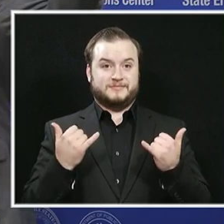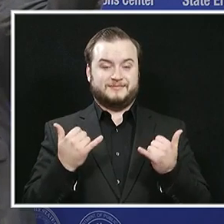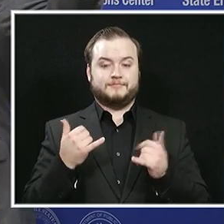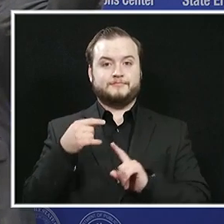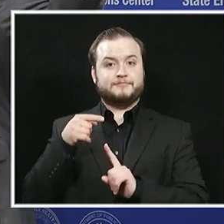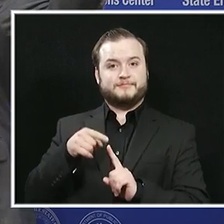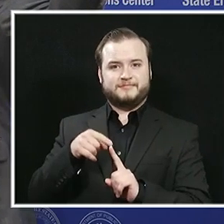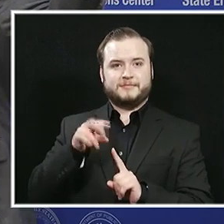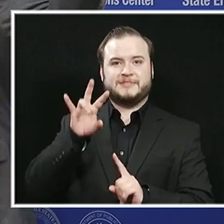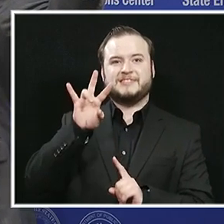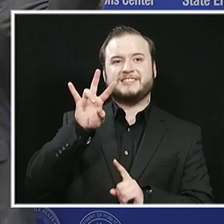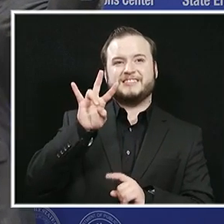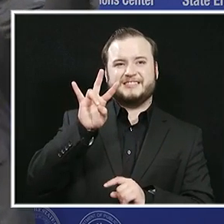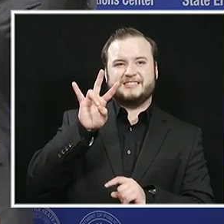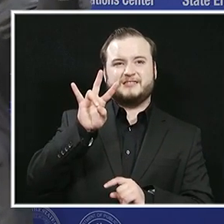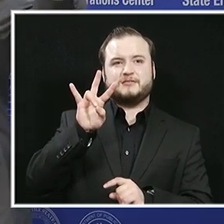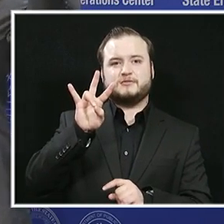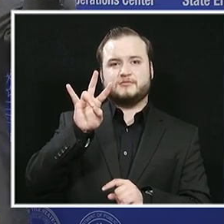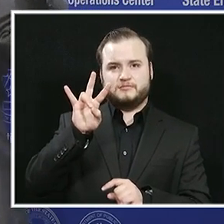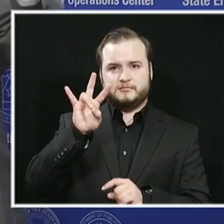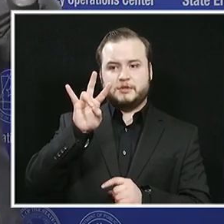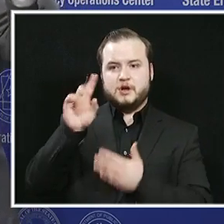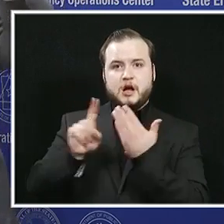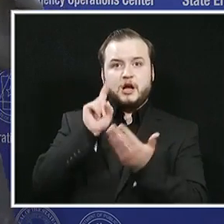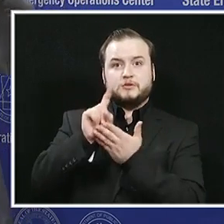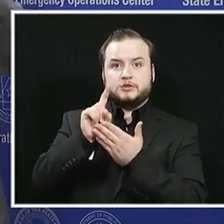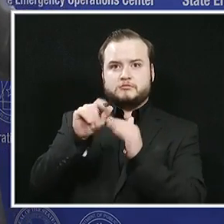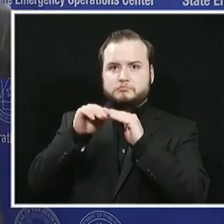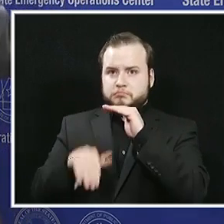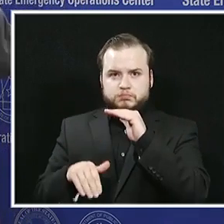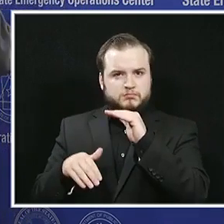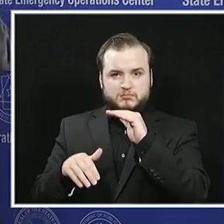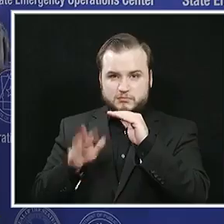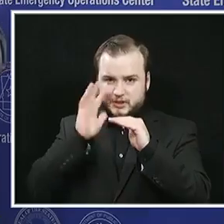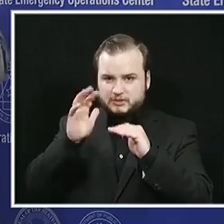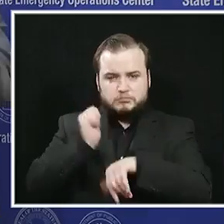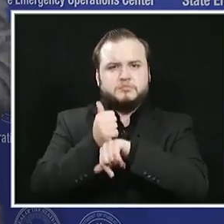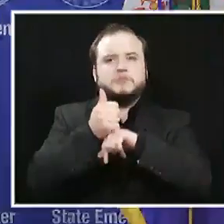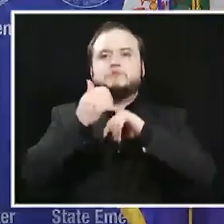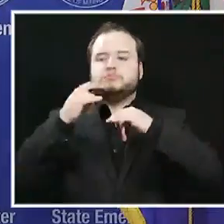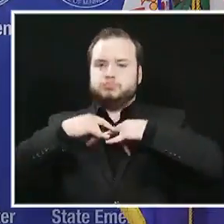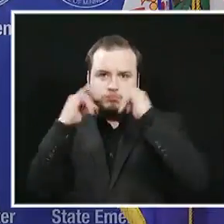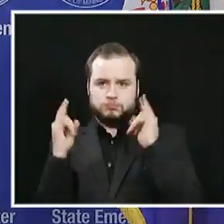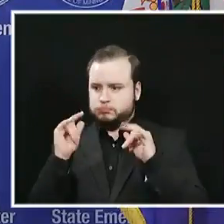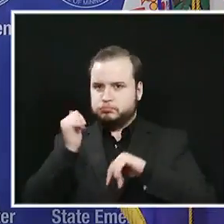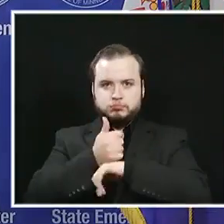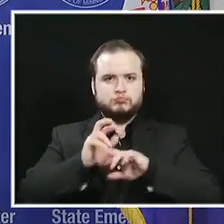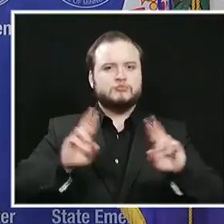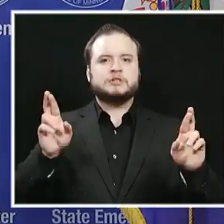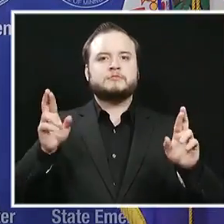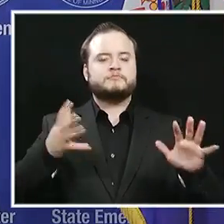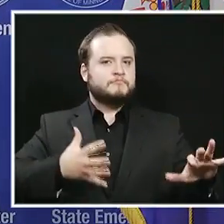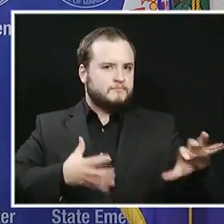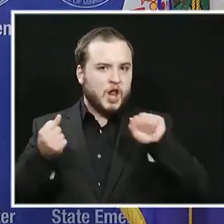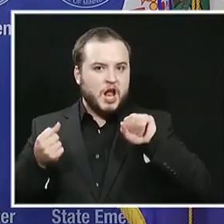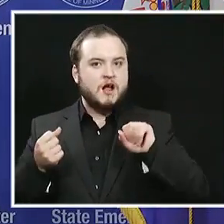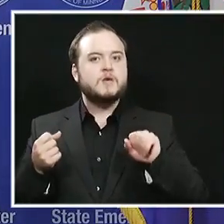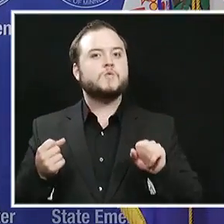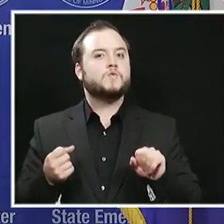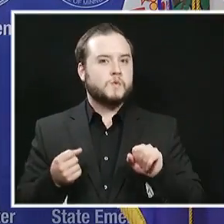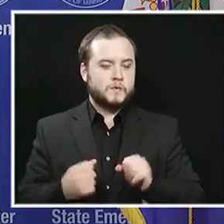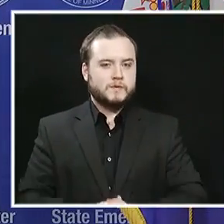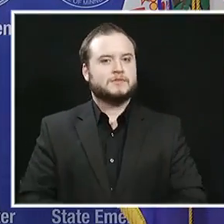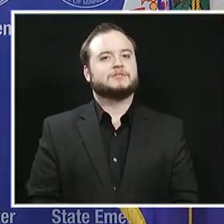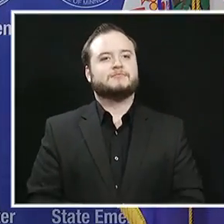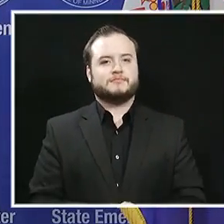within 72 hours we could stand those up. We don't think right at this point in time what we're seeing in the numbers that it warrants us spending that money and standing